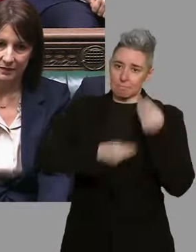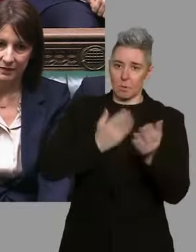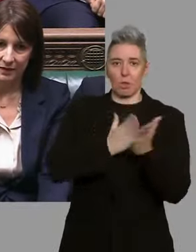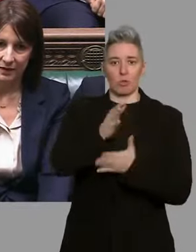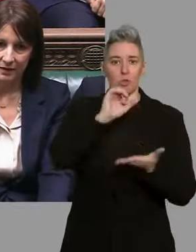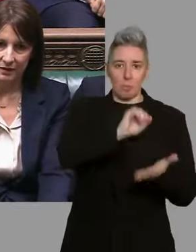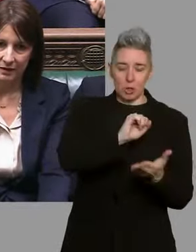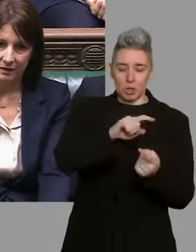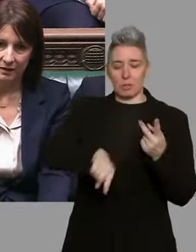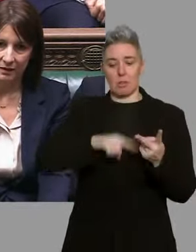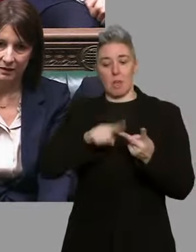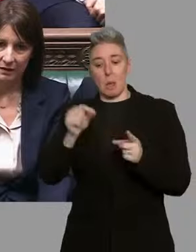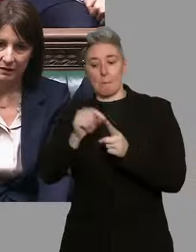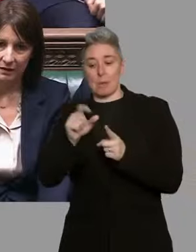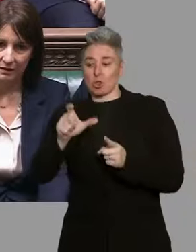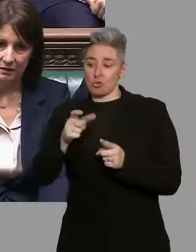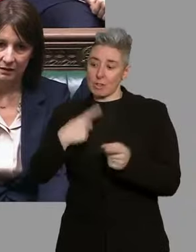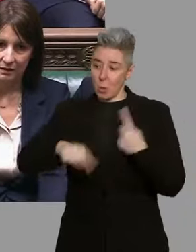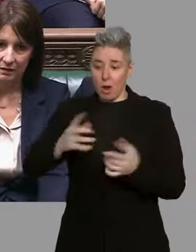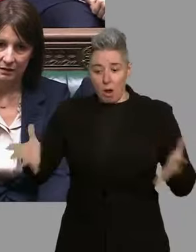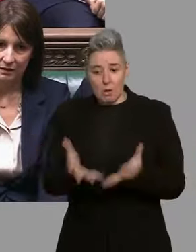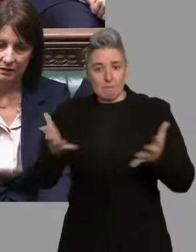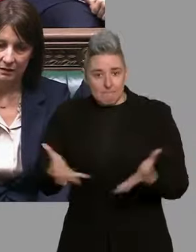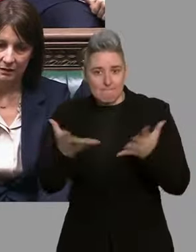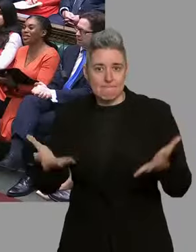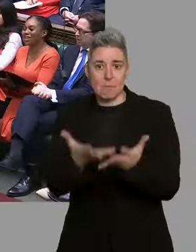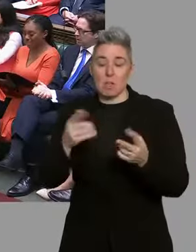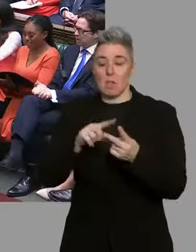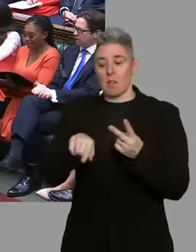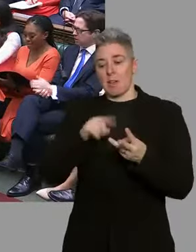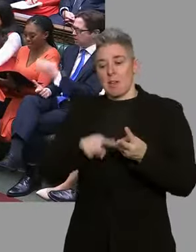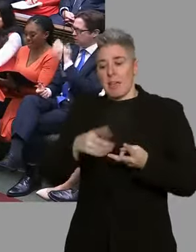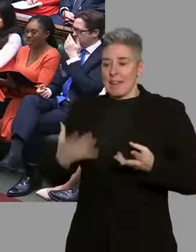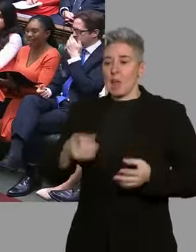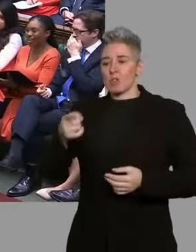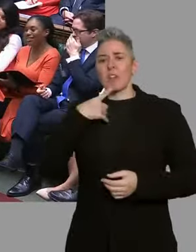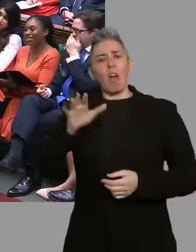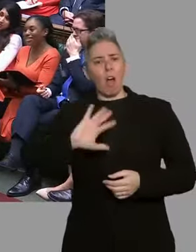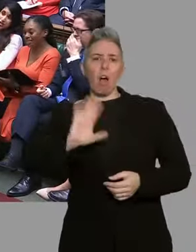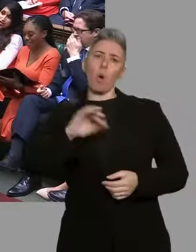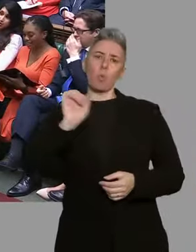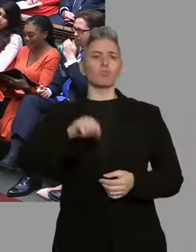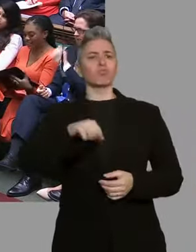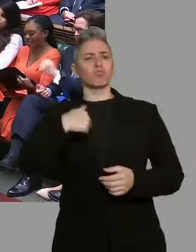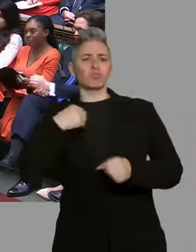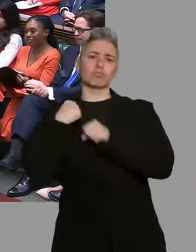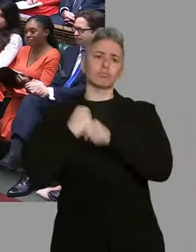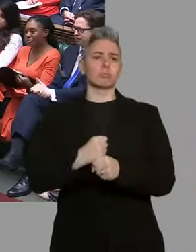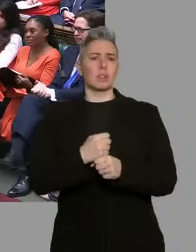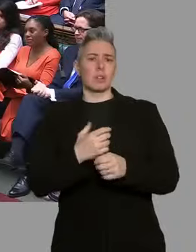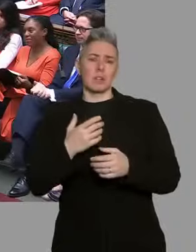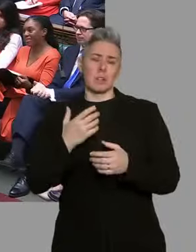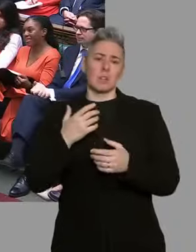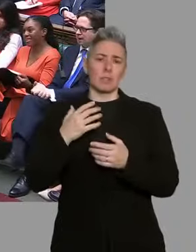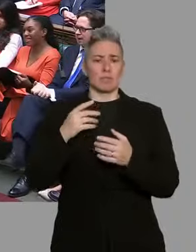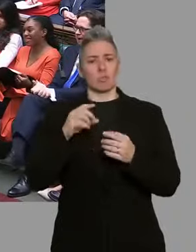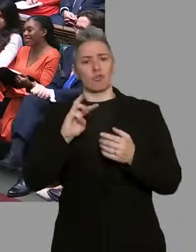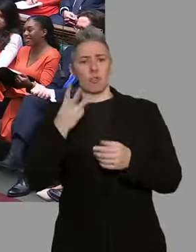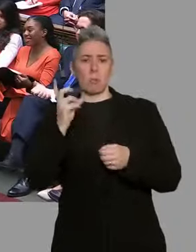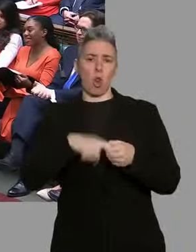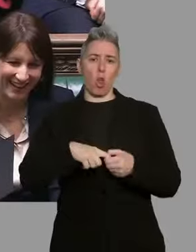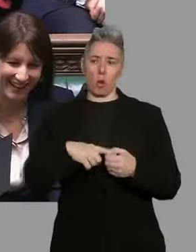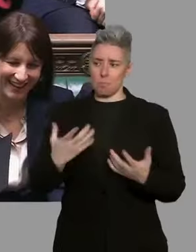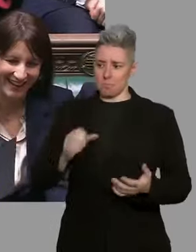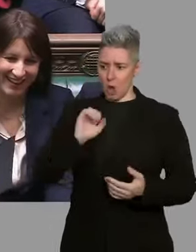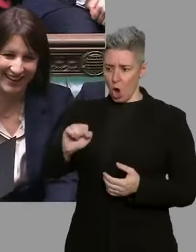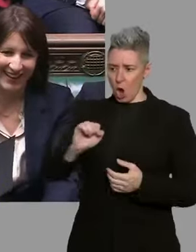triple lock. Her shadow chancellor says they're not, that it's unsustainable. Maybe over a sandwich or a steak they could sort it out and